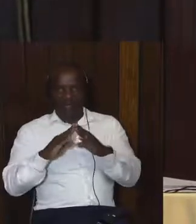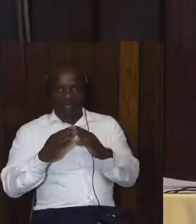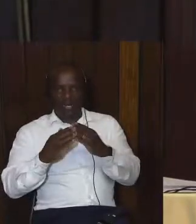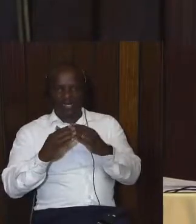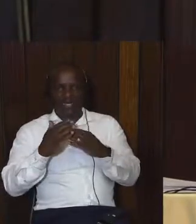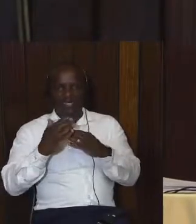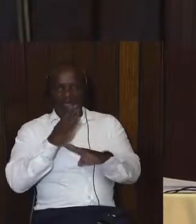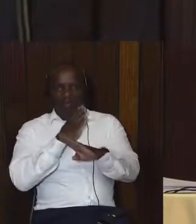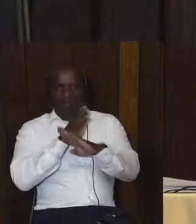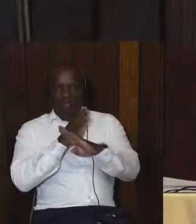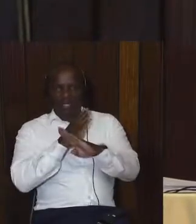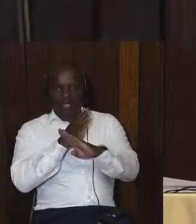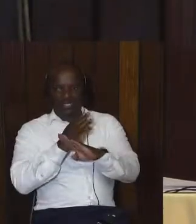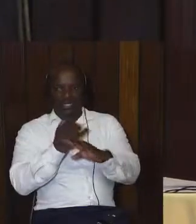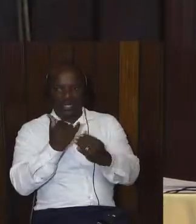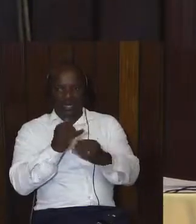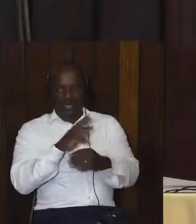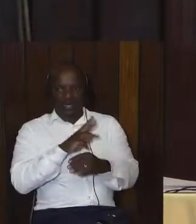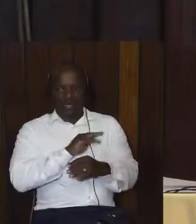There is a minister in the process.